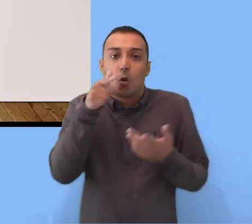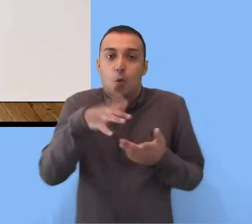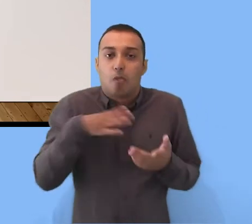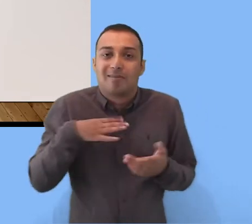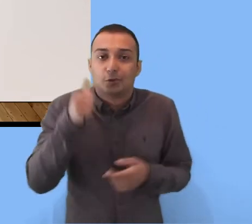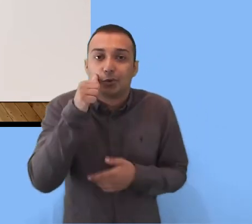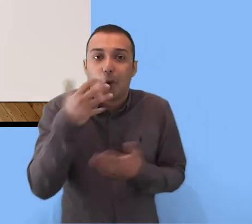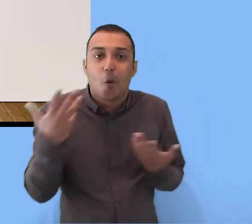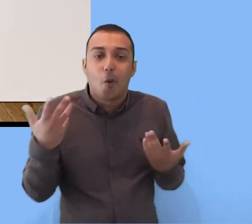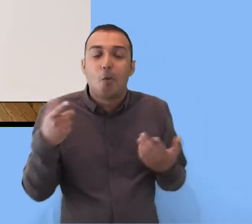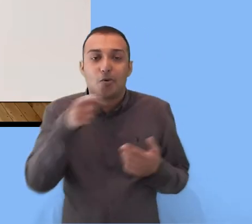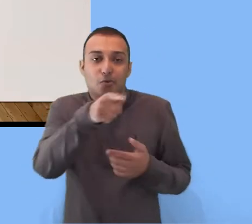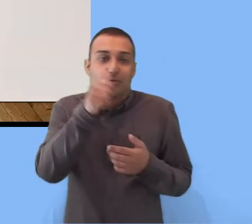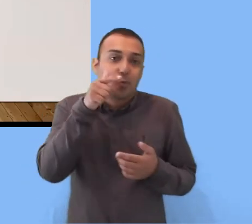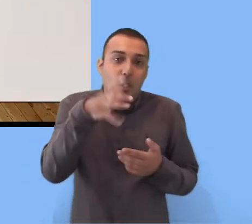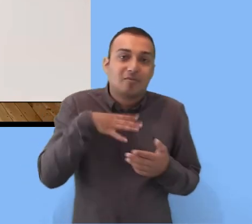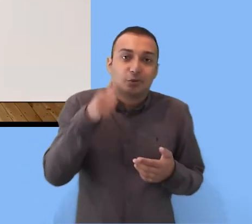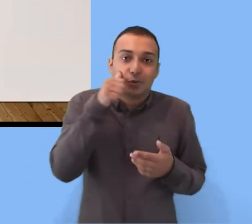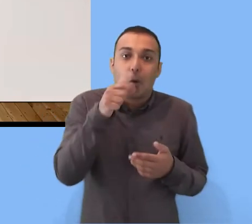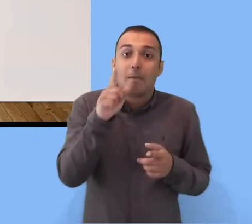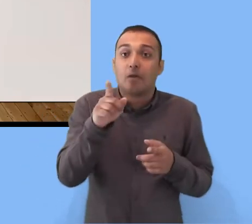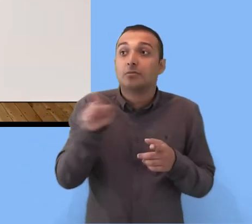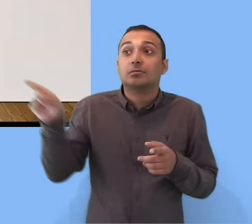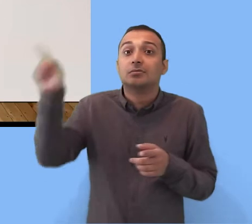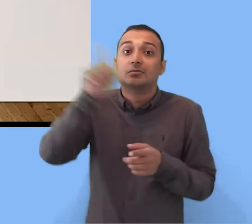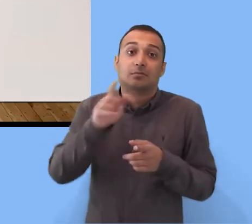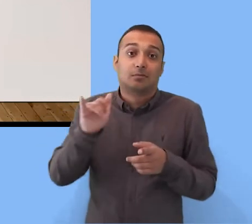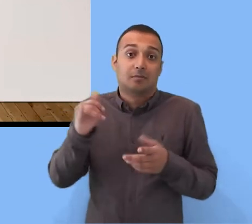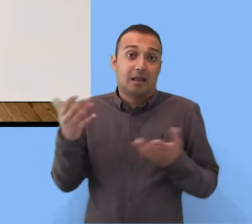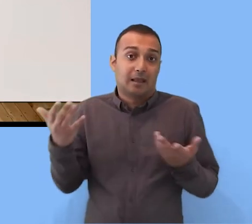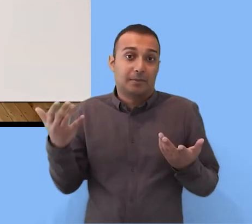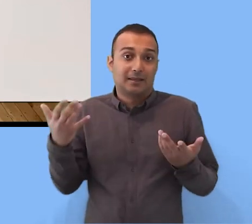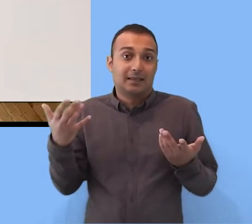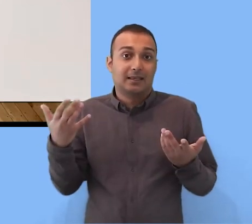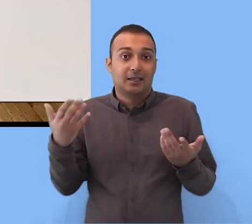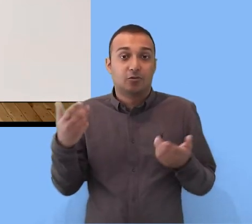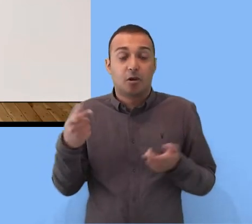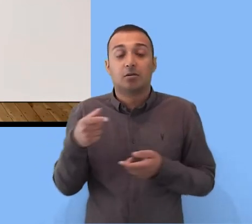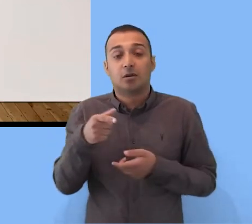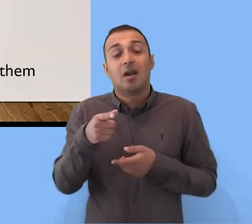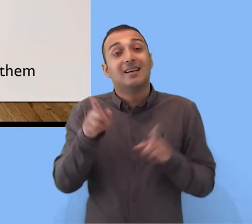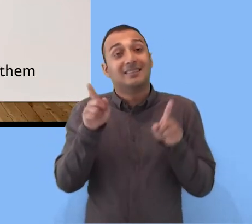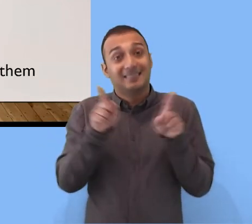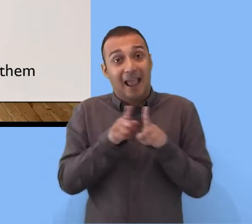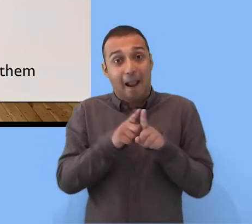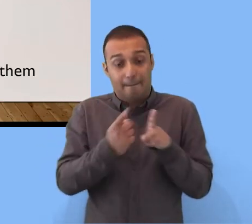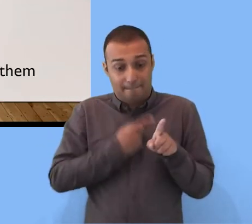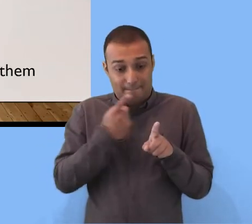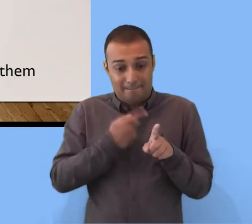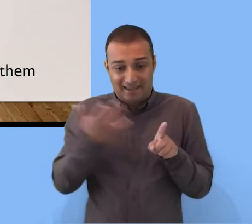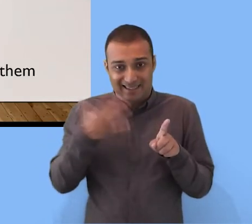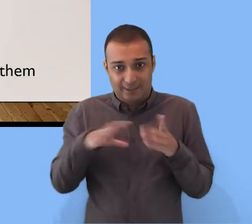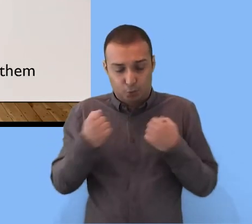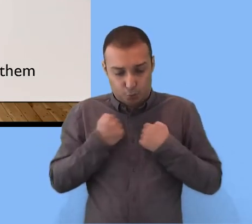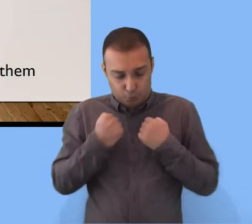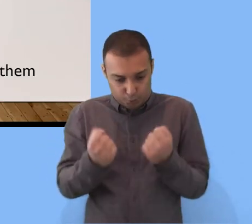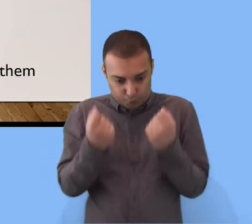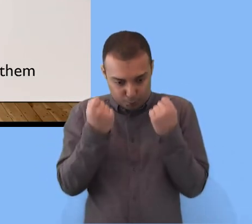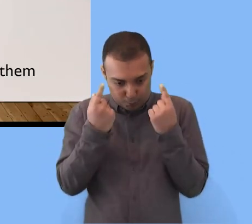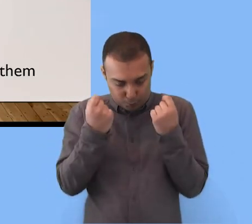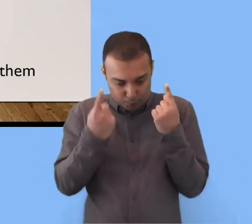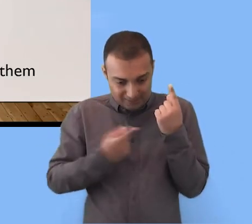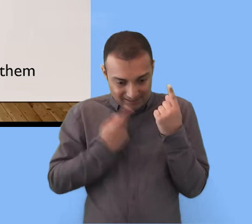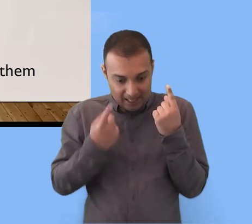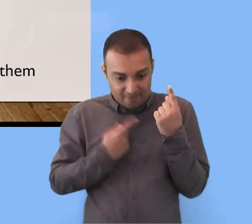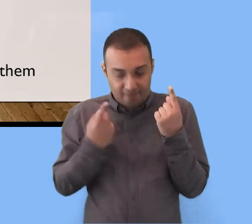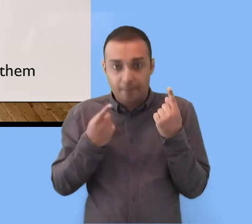I'm speaking to the converted, but we still need to examine our own practice and our own understandings. It's not just that children don't achieve,